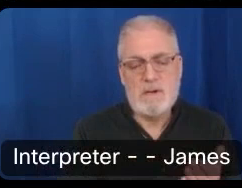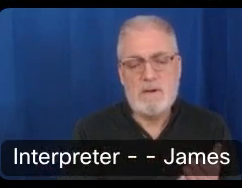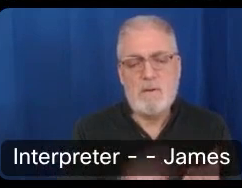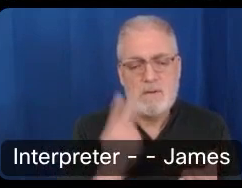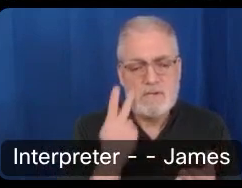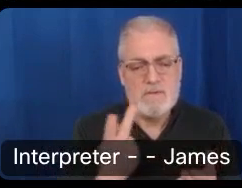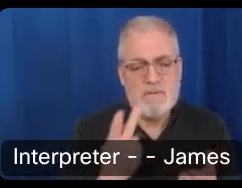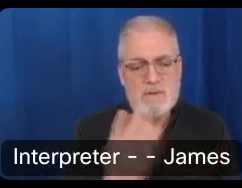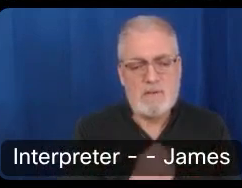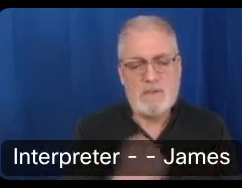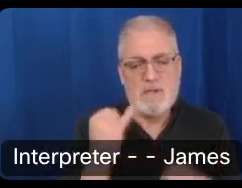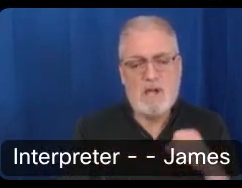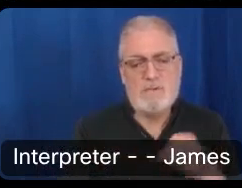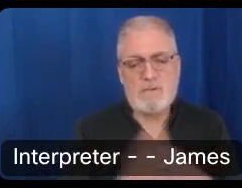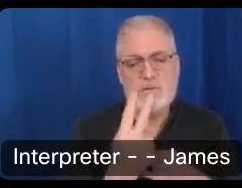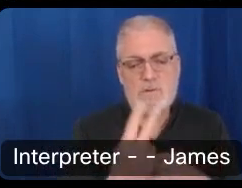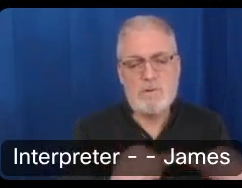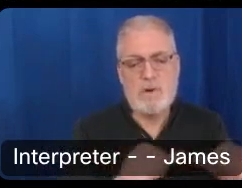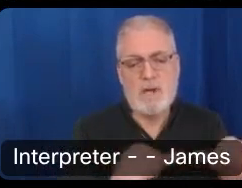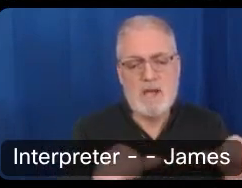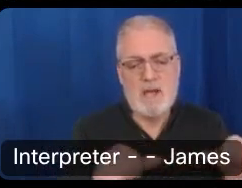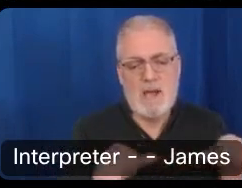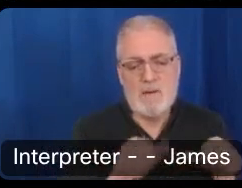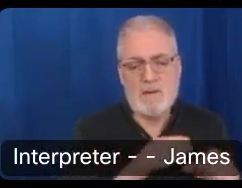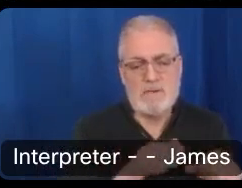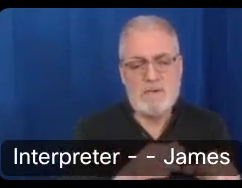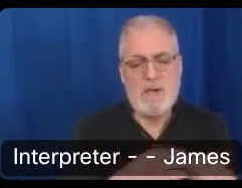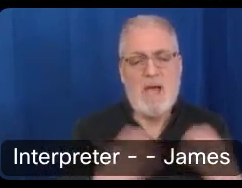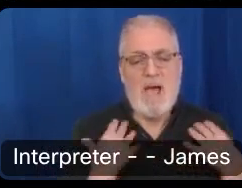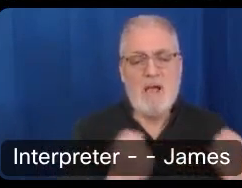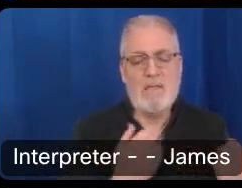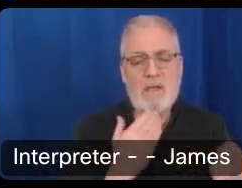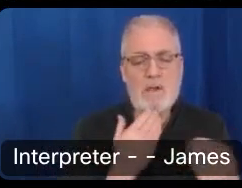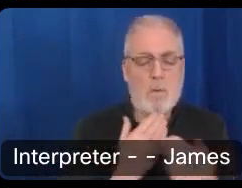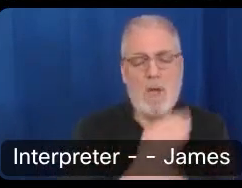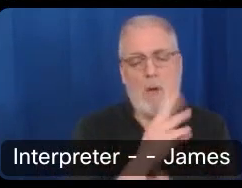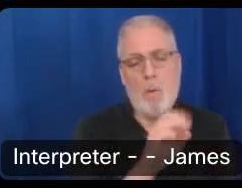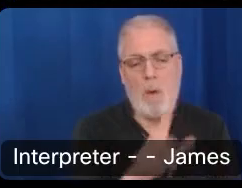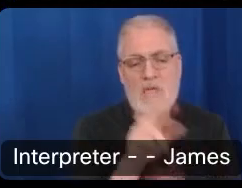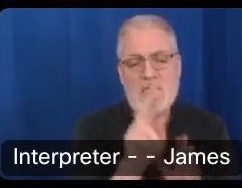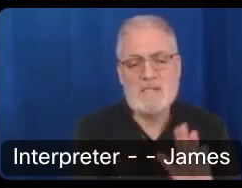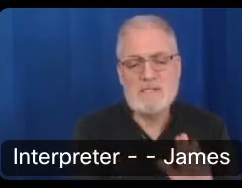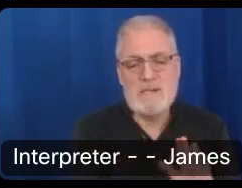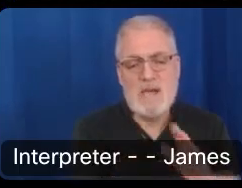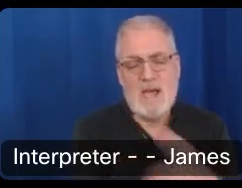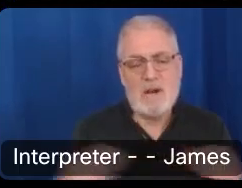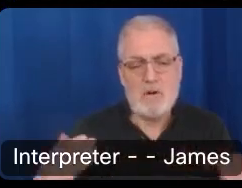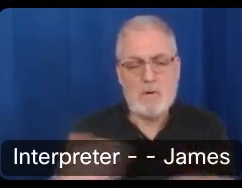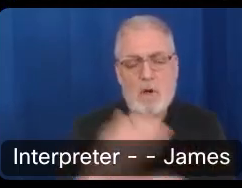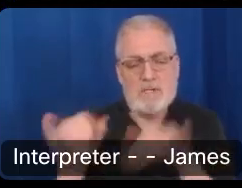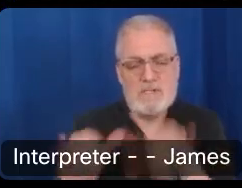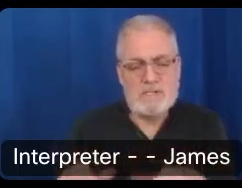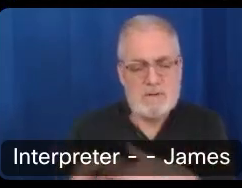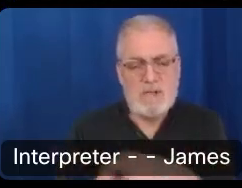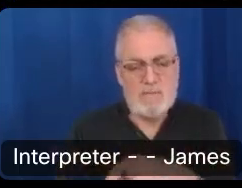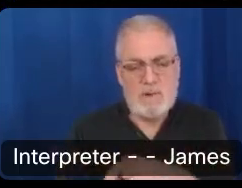last two areas, which are health and wellness and cross-system collaboration. So if it's all right, I'm going to move to health and